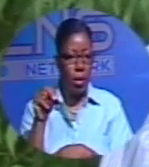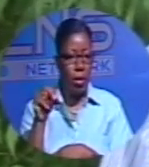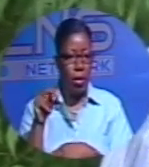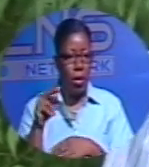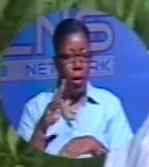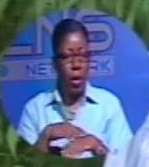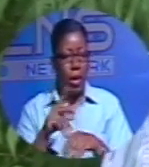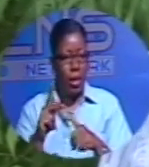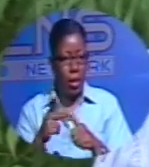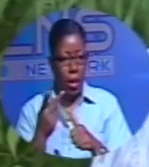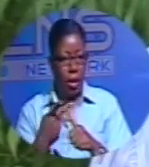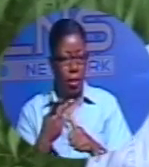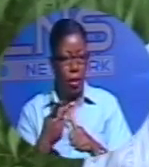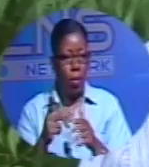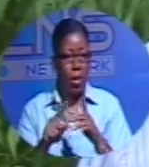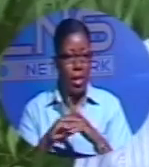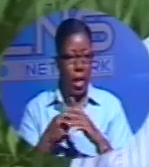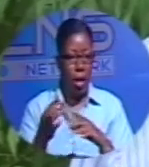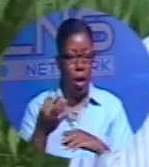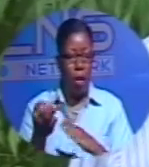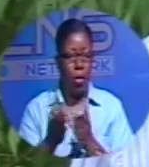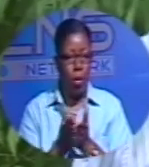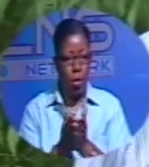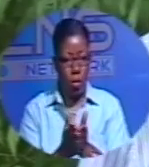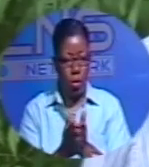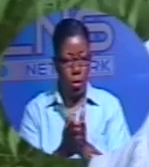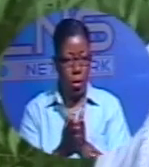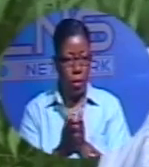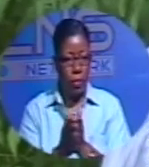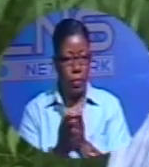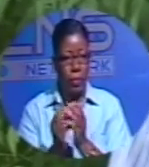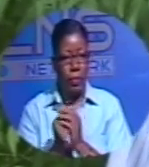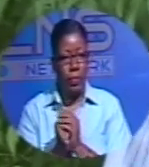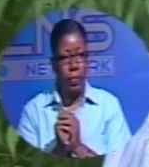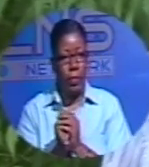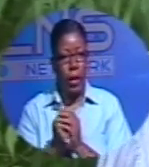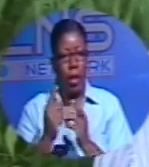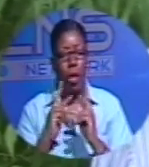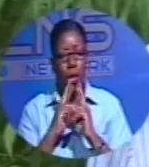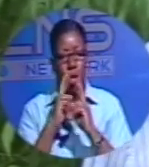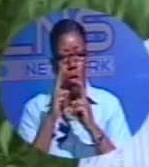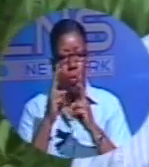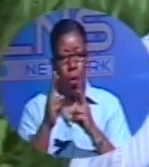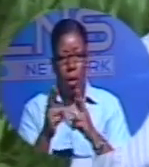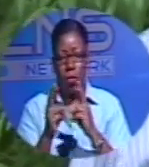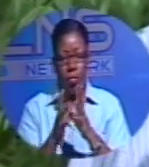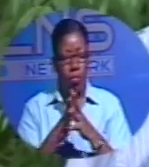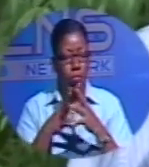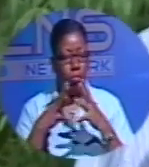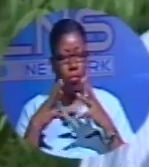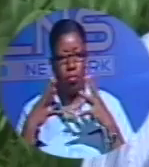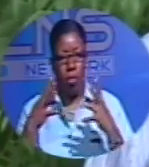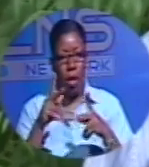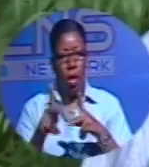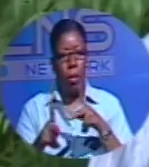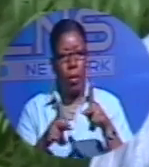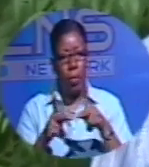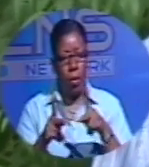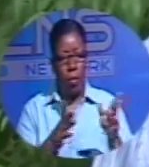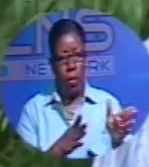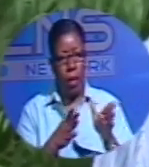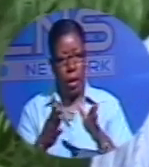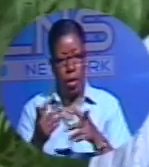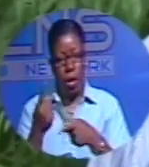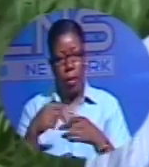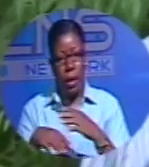off all of the fundraisers that we're going to be having here in Nassau. The response is overwhelming. A lot of people are planning on coming out to